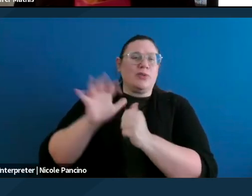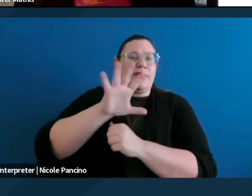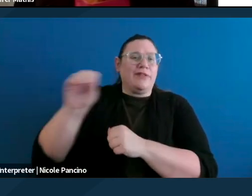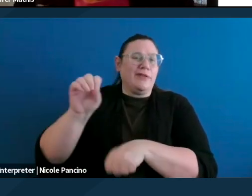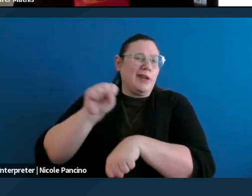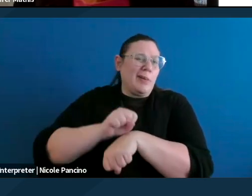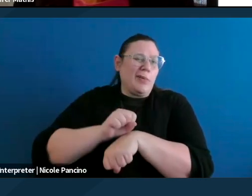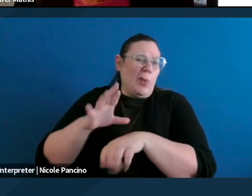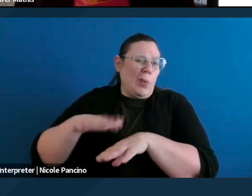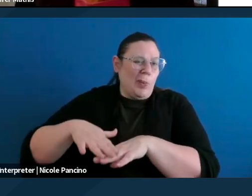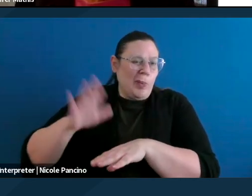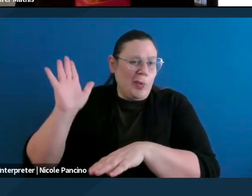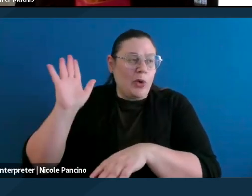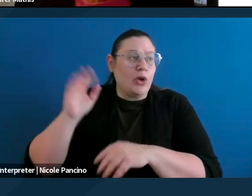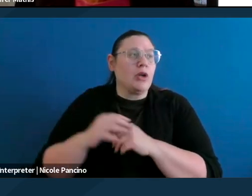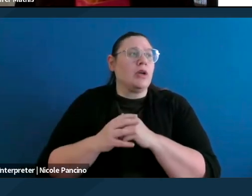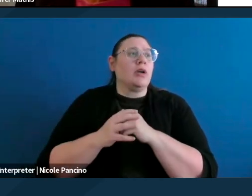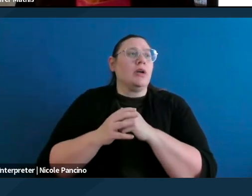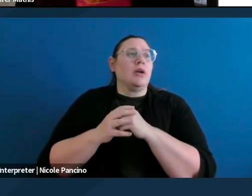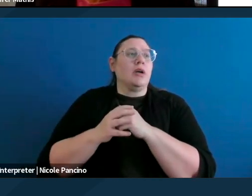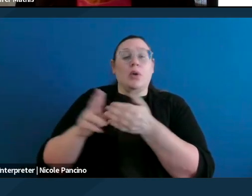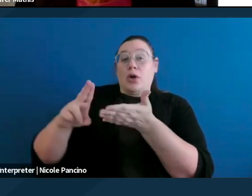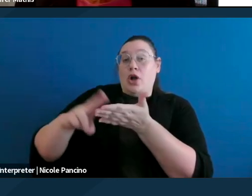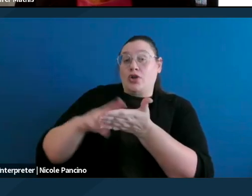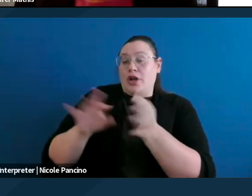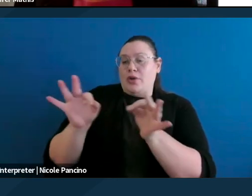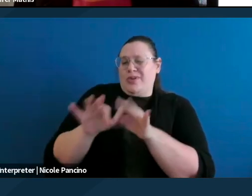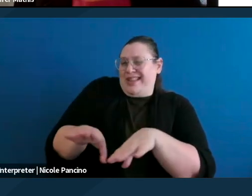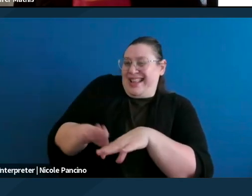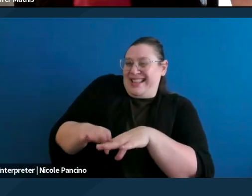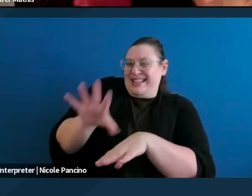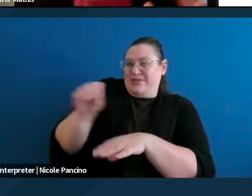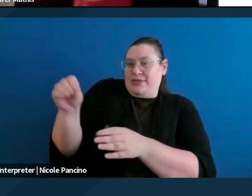more, and a contract of at least $50,000.